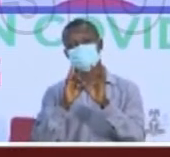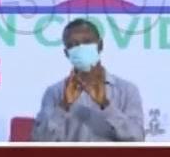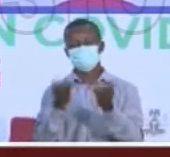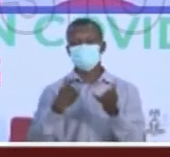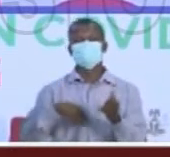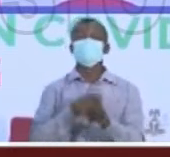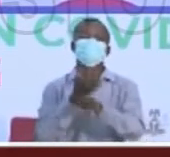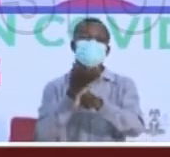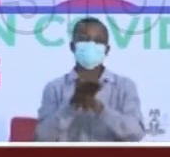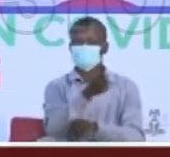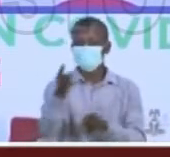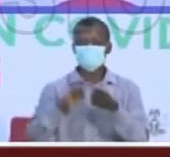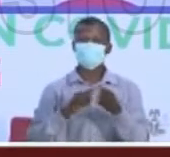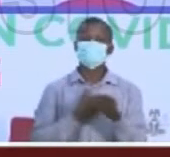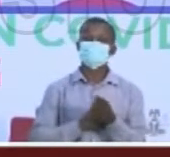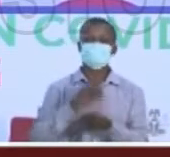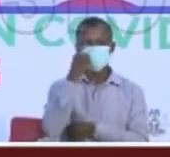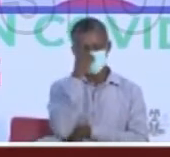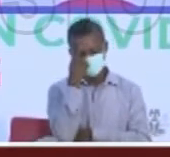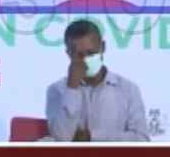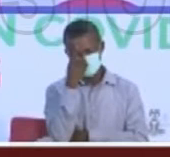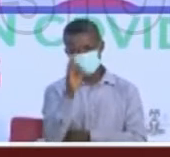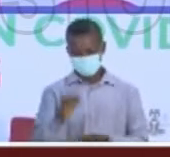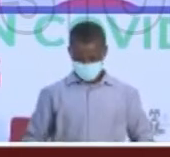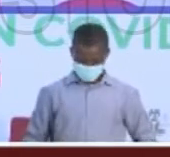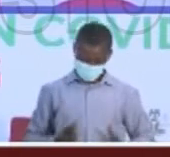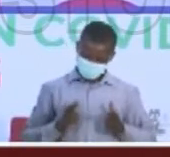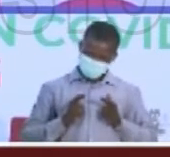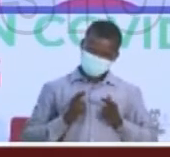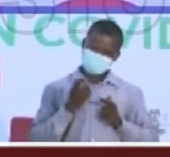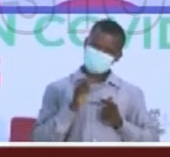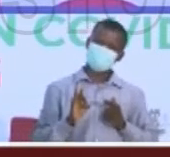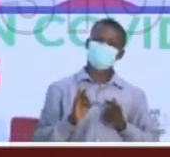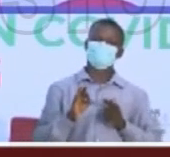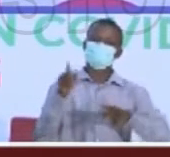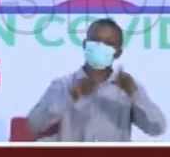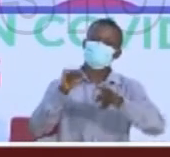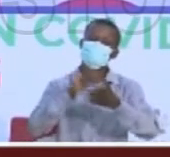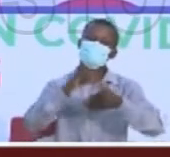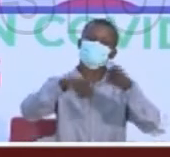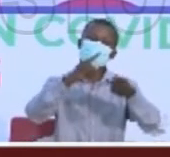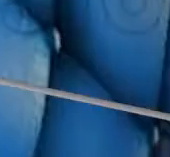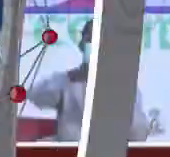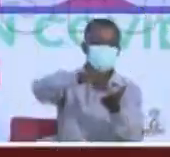asking you to please think of the lives of the electorate first.